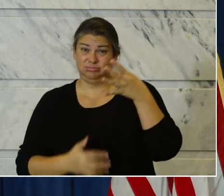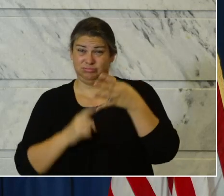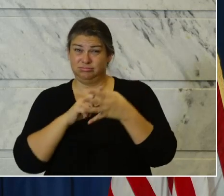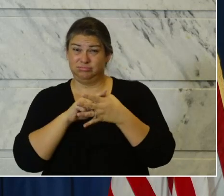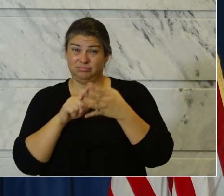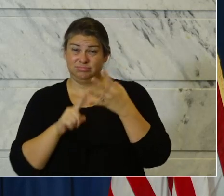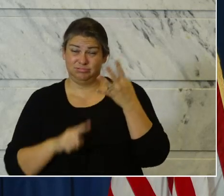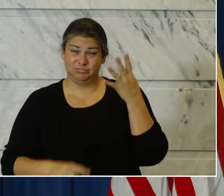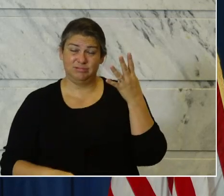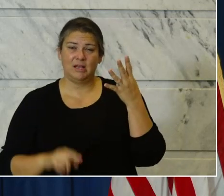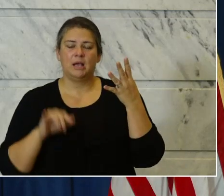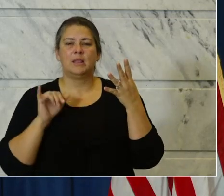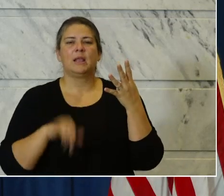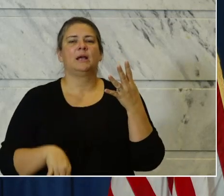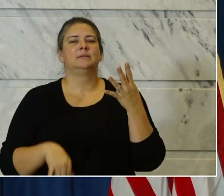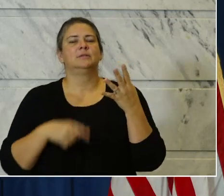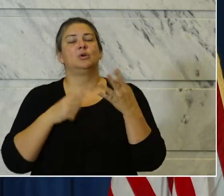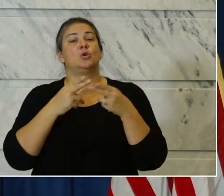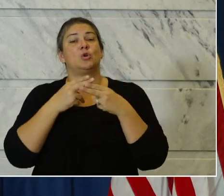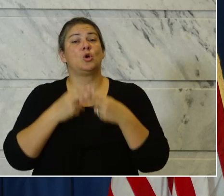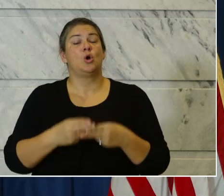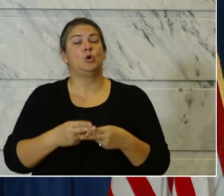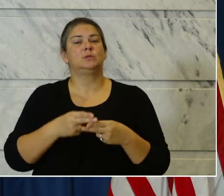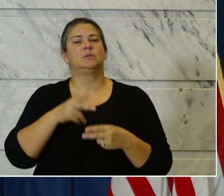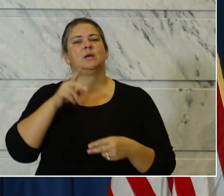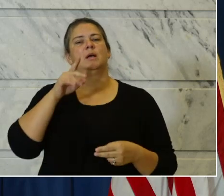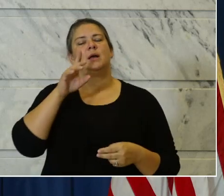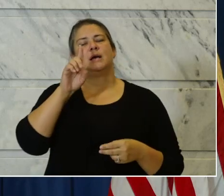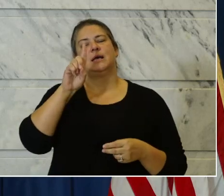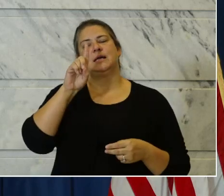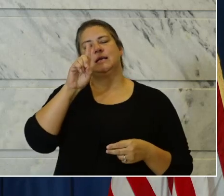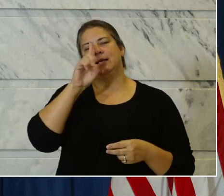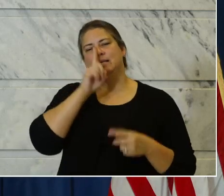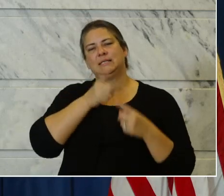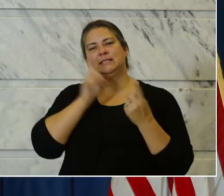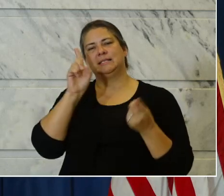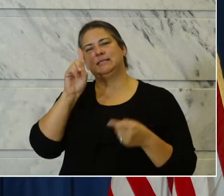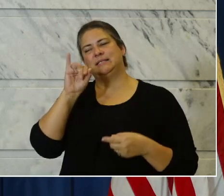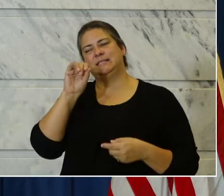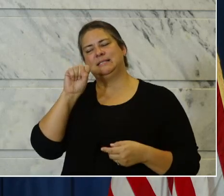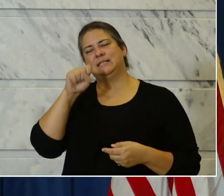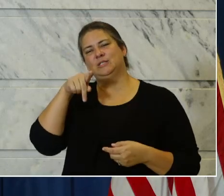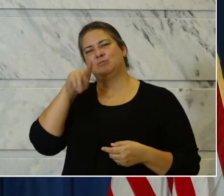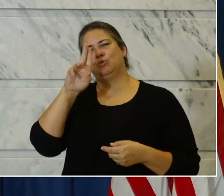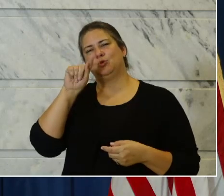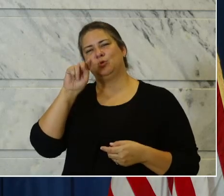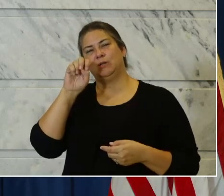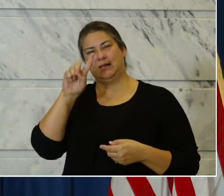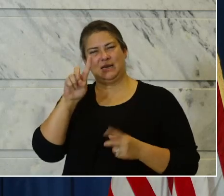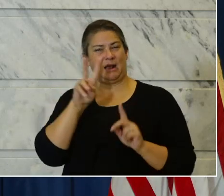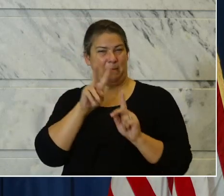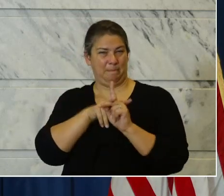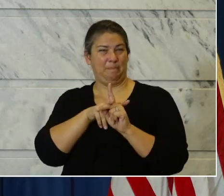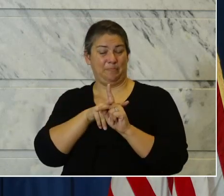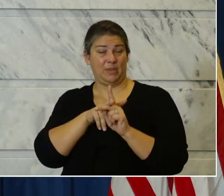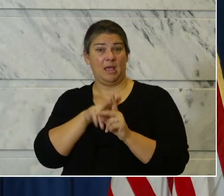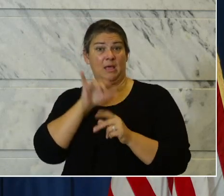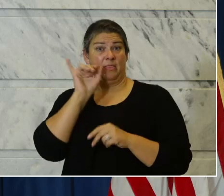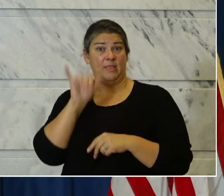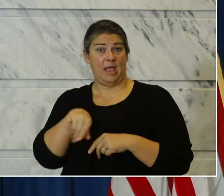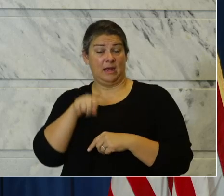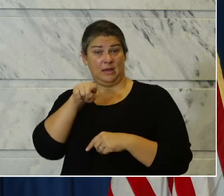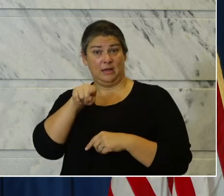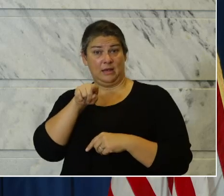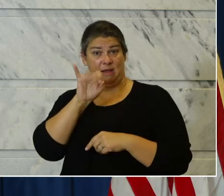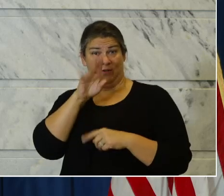rise to something called a disputed claim. And I know I've talked about before how those disputed claims both require a fact-finding investigation